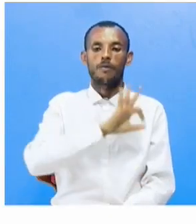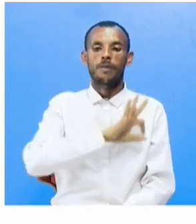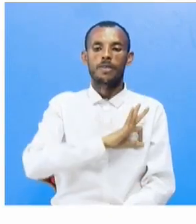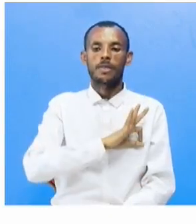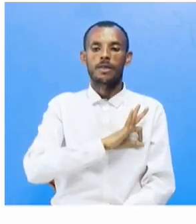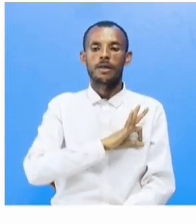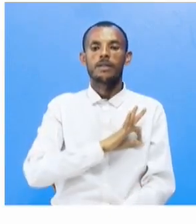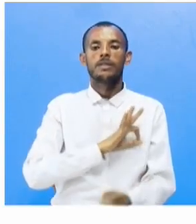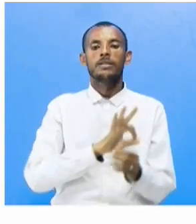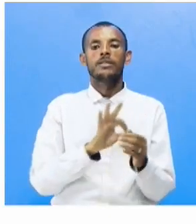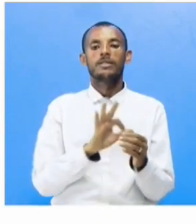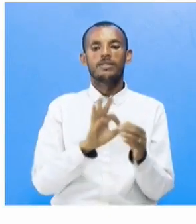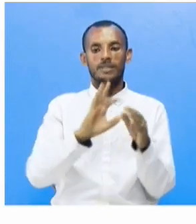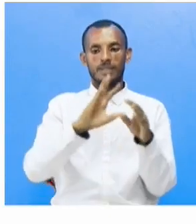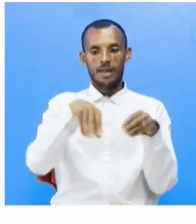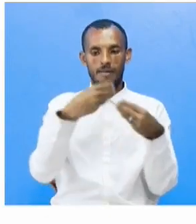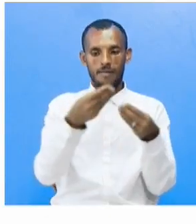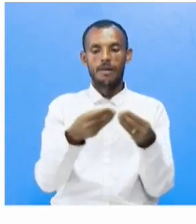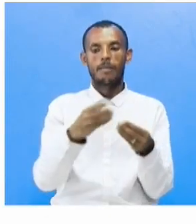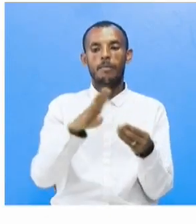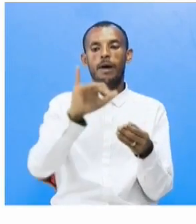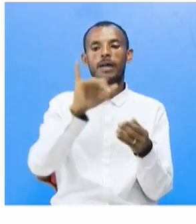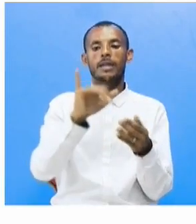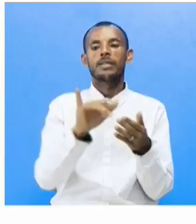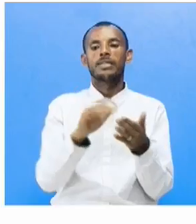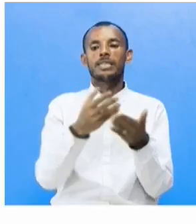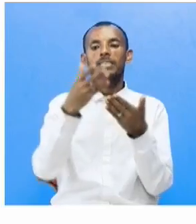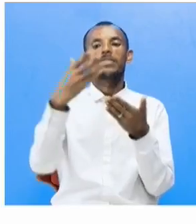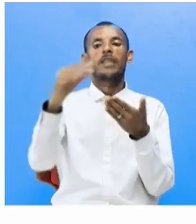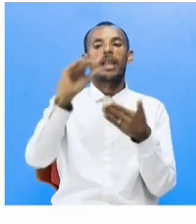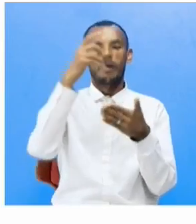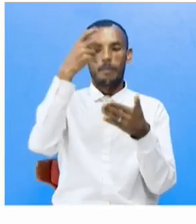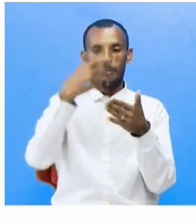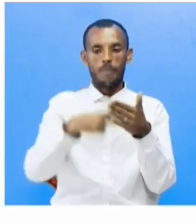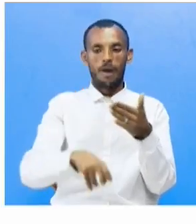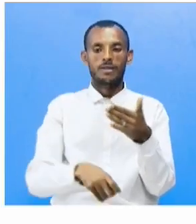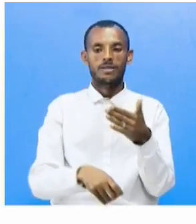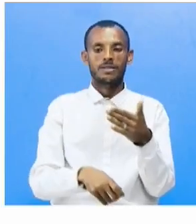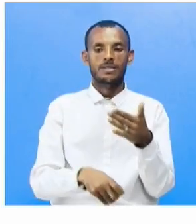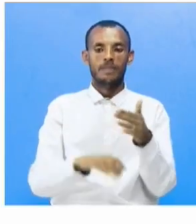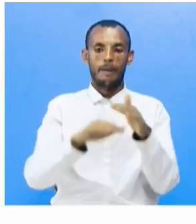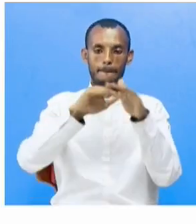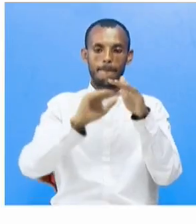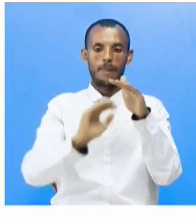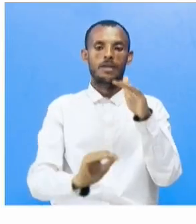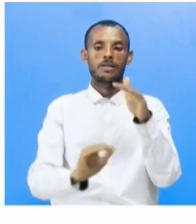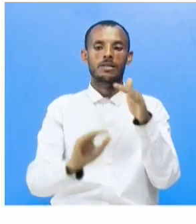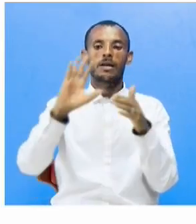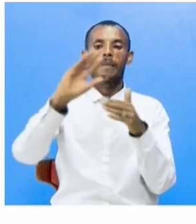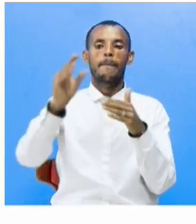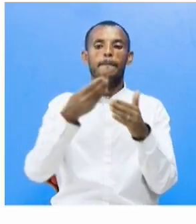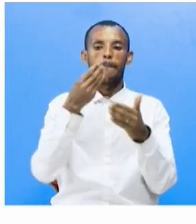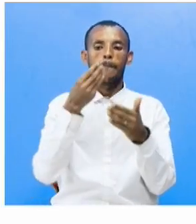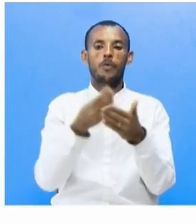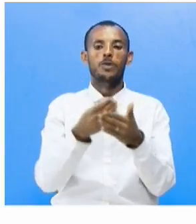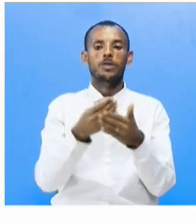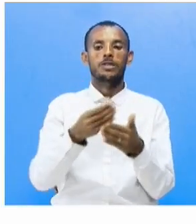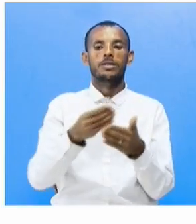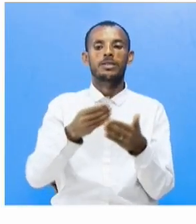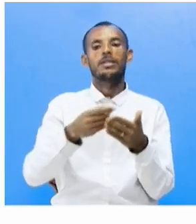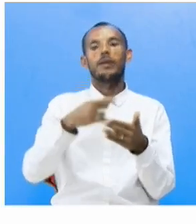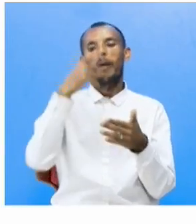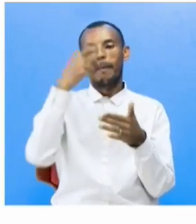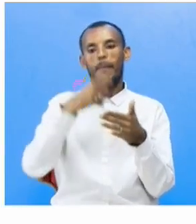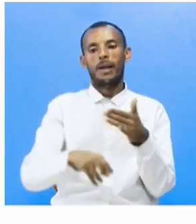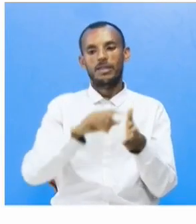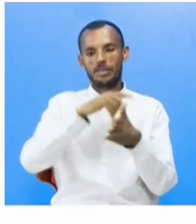is given by his selling price minus cost price.